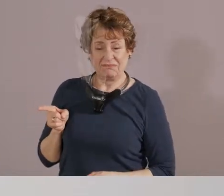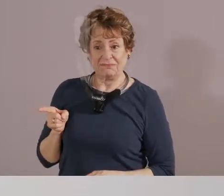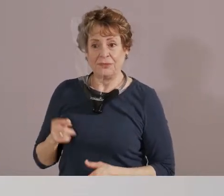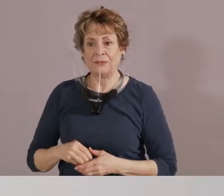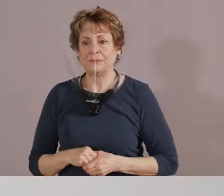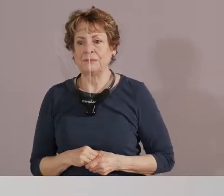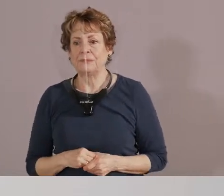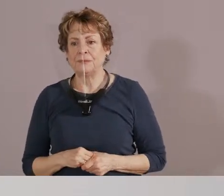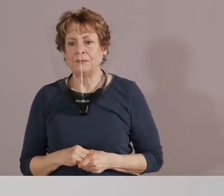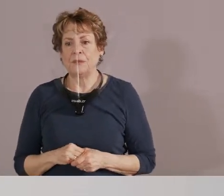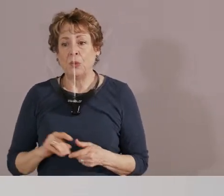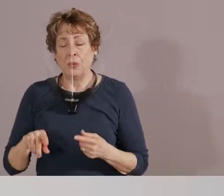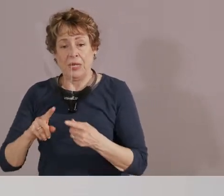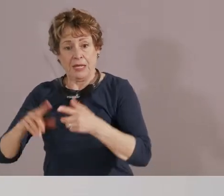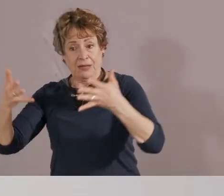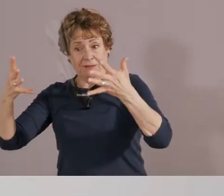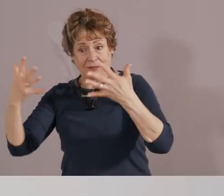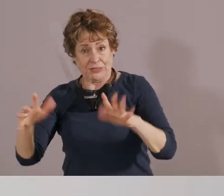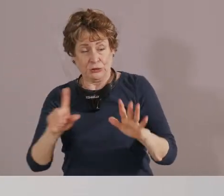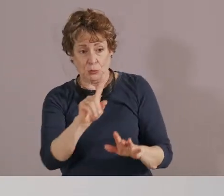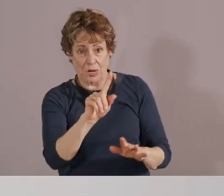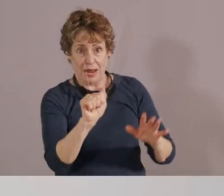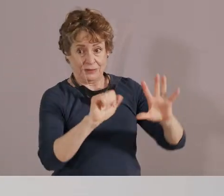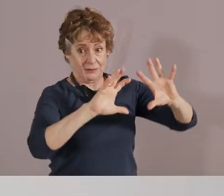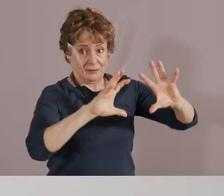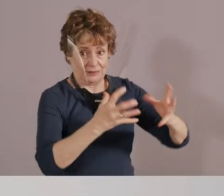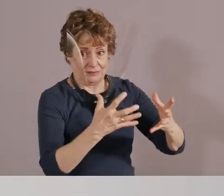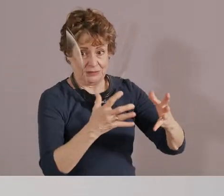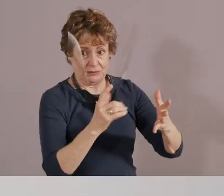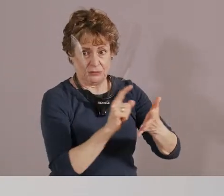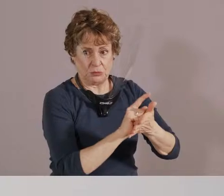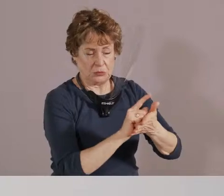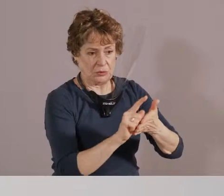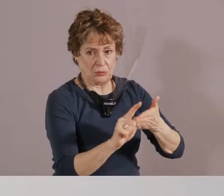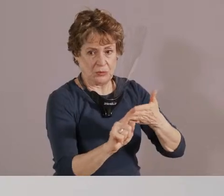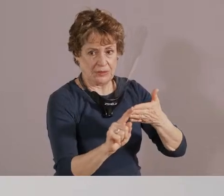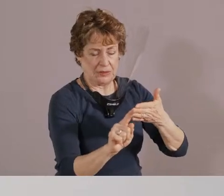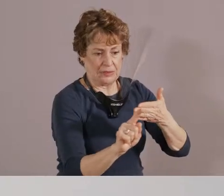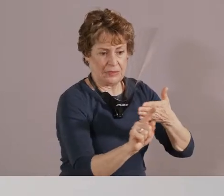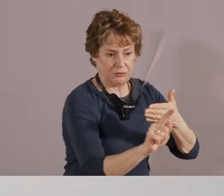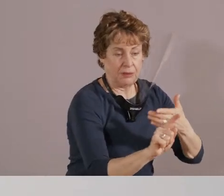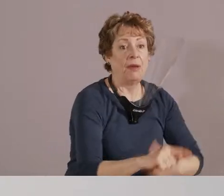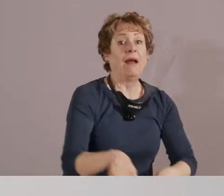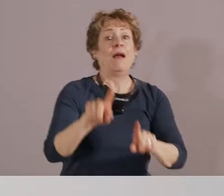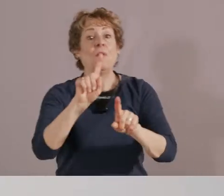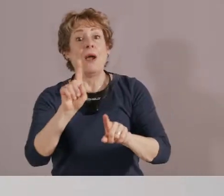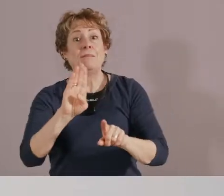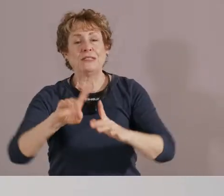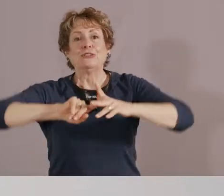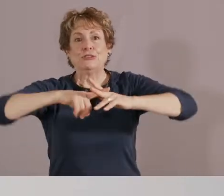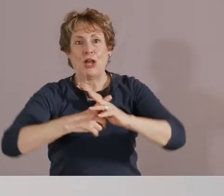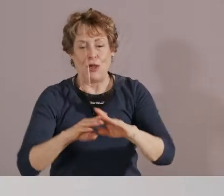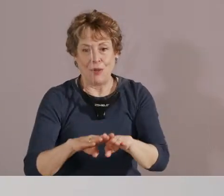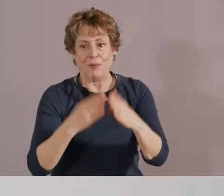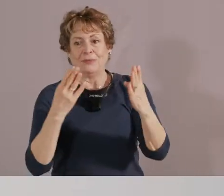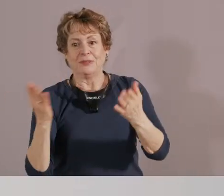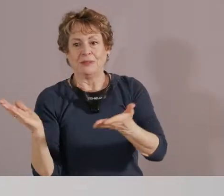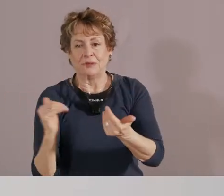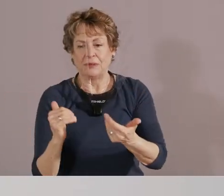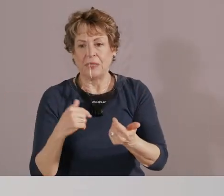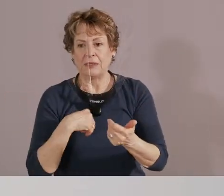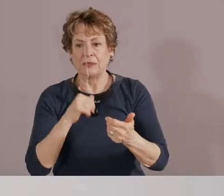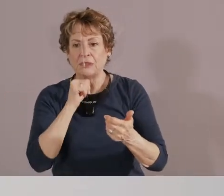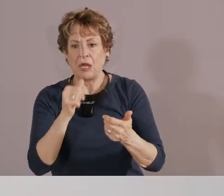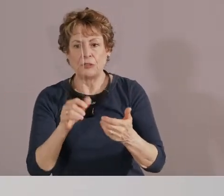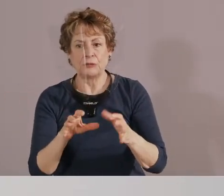vaccine as we can and keep the allocations for our other priority populations as well. Second question, we just heard from